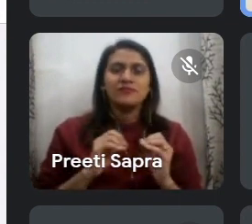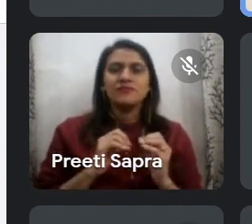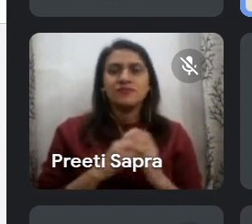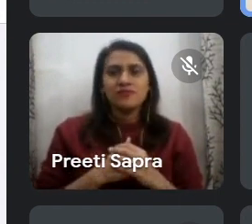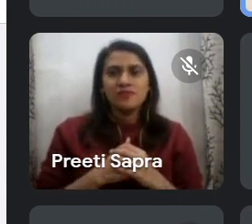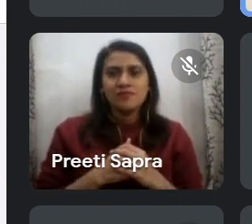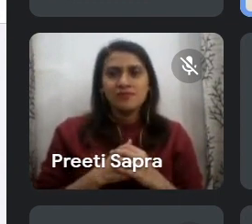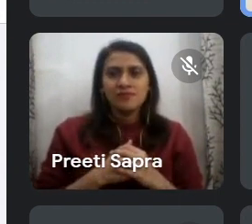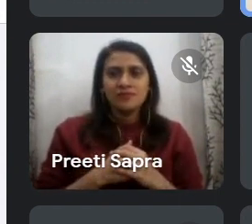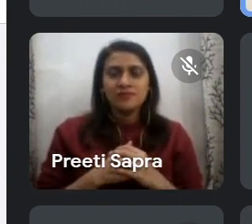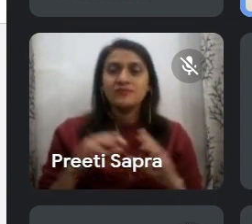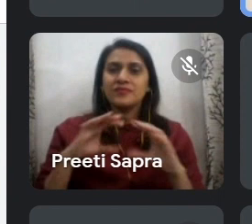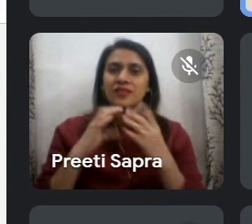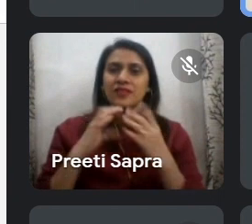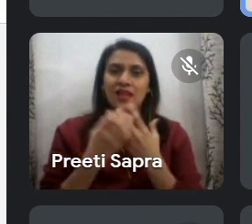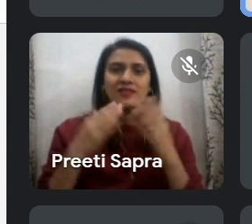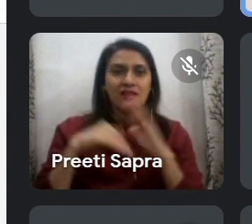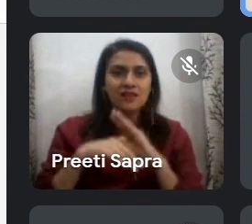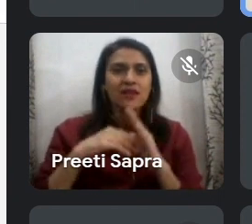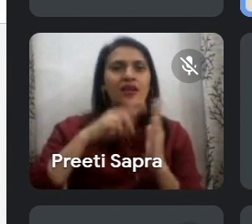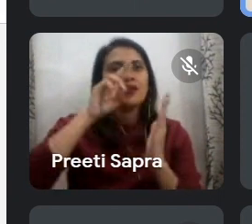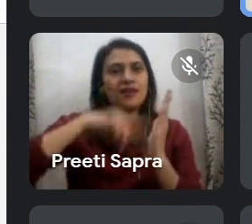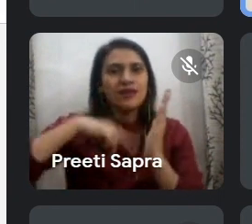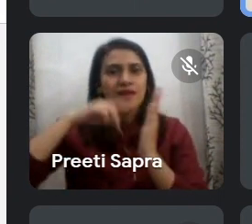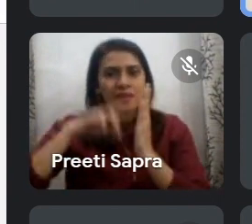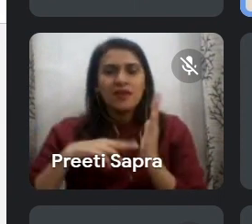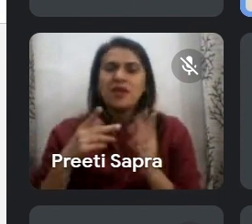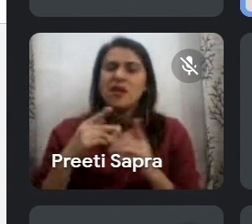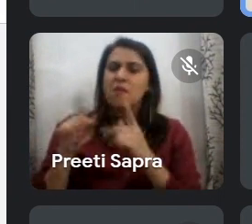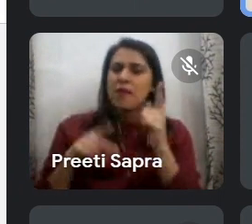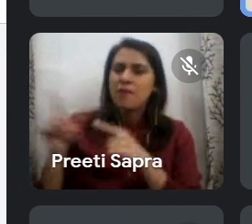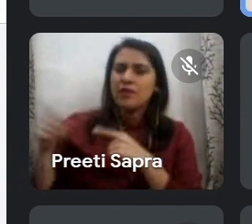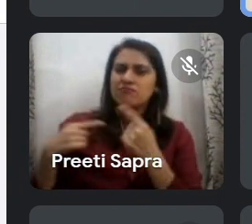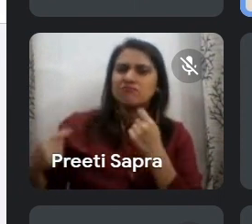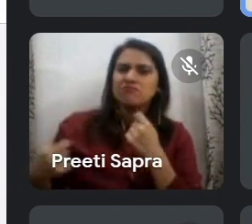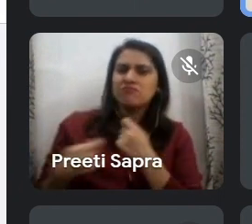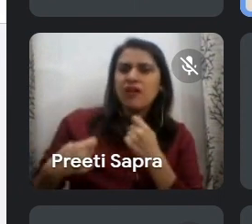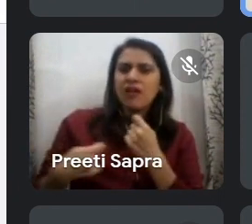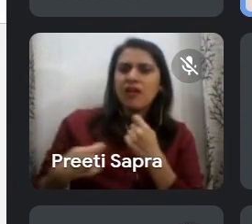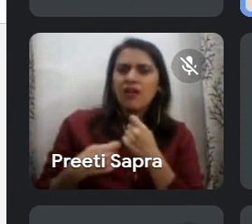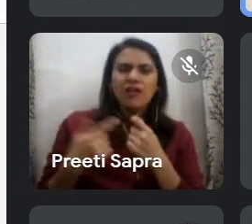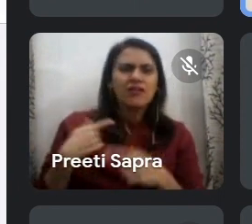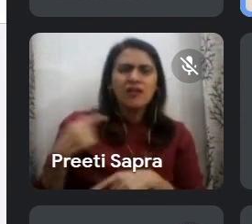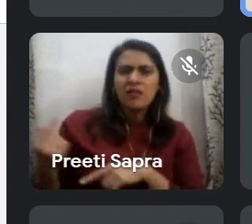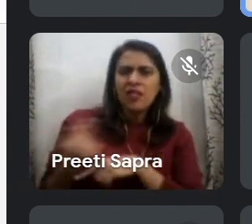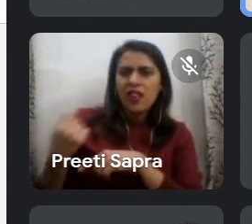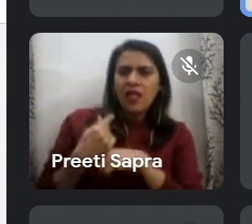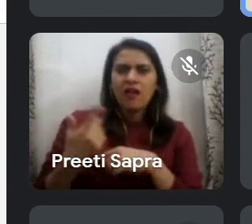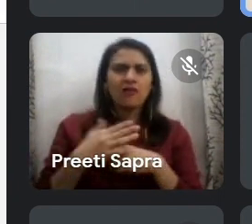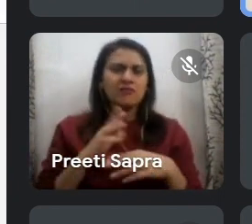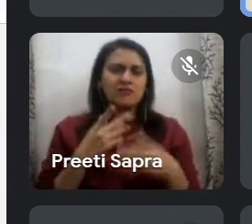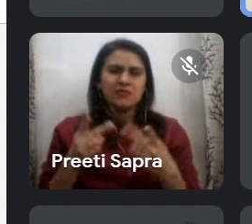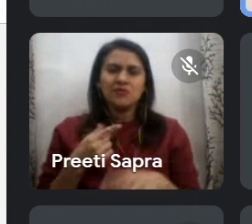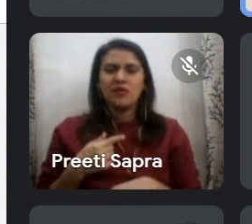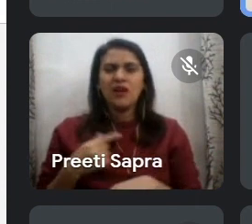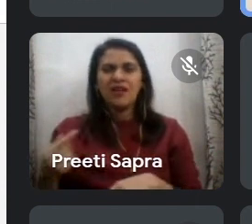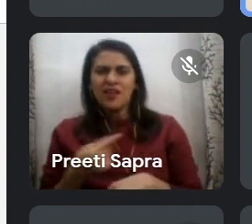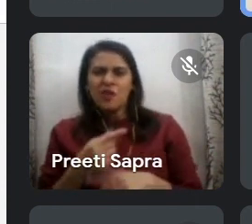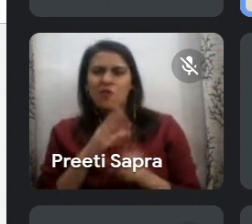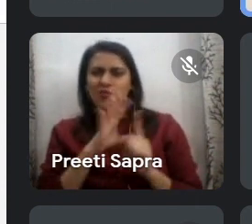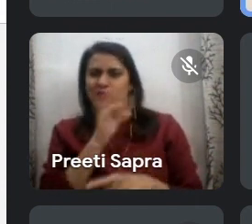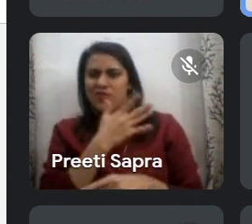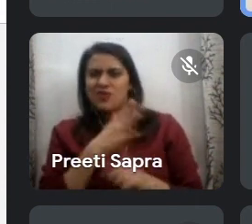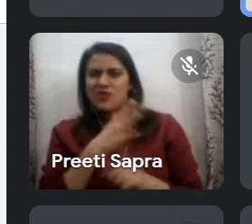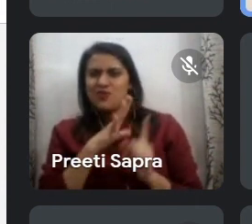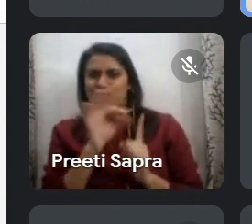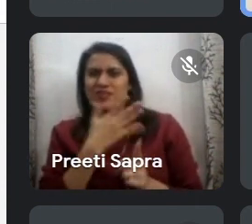class openly or something like that. People used to bully me and stuff. They used to be like, you can't do this such simple tasks, and they